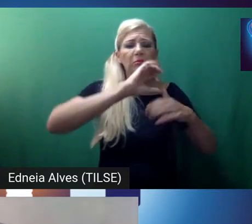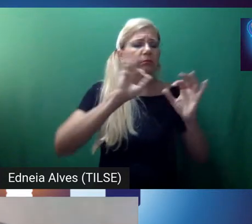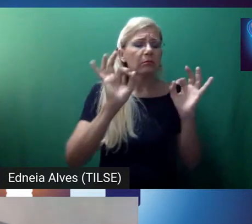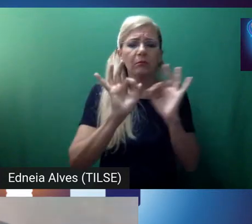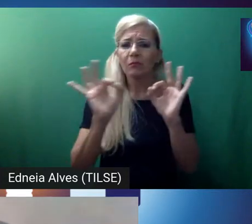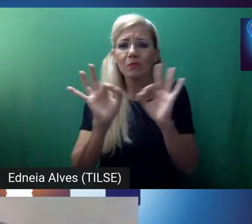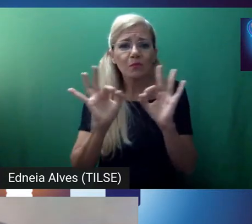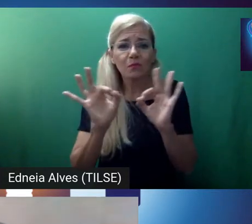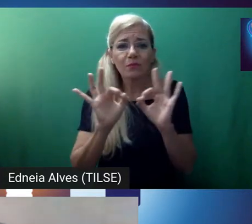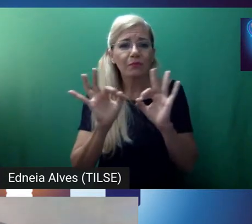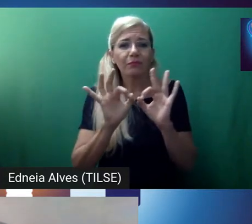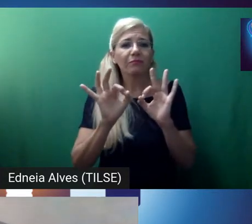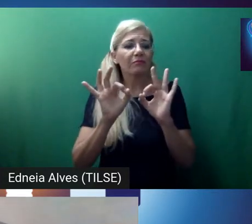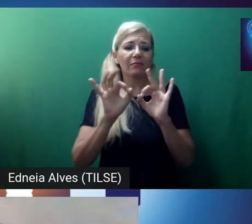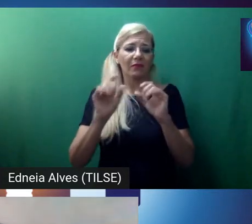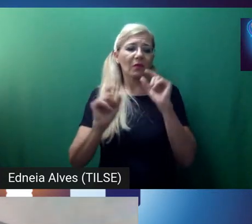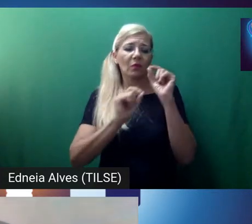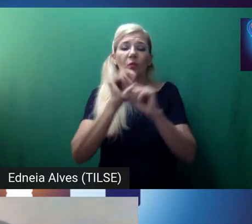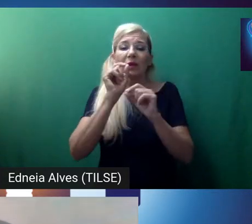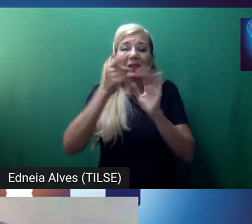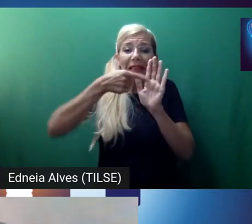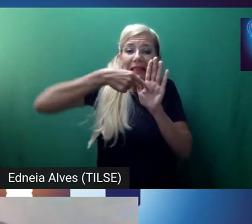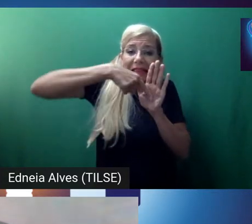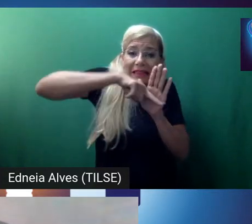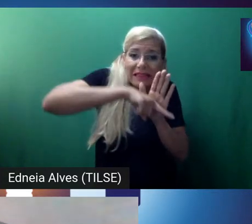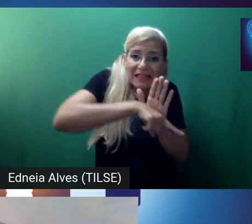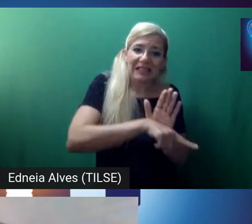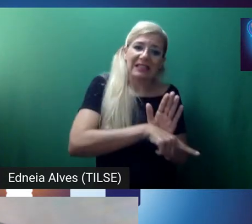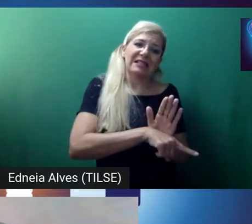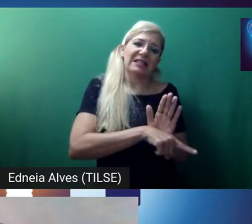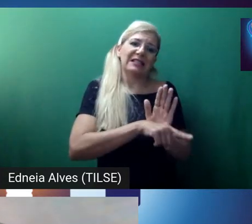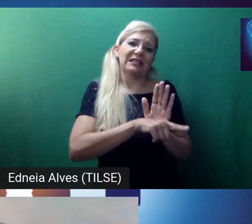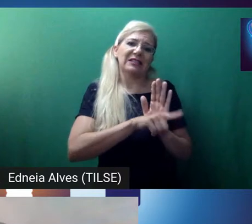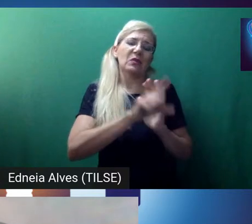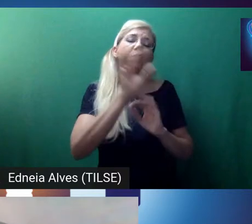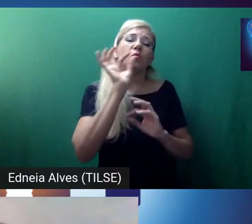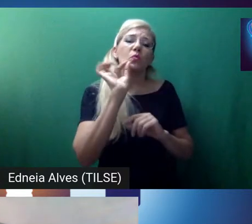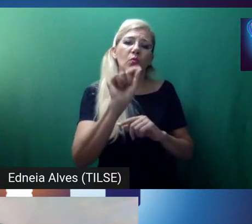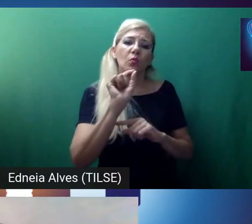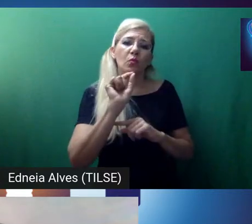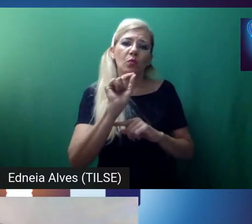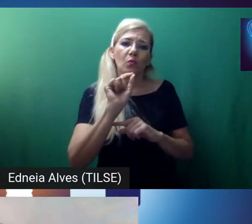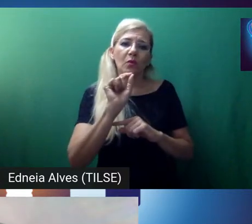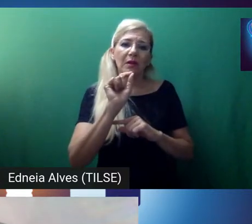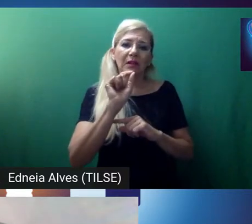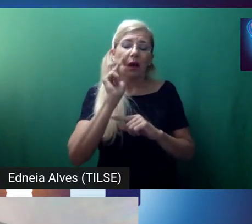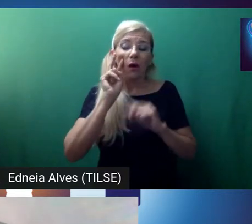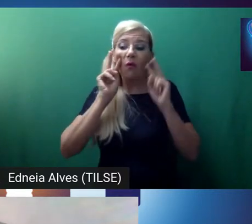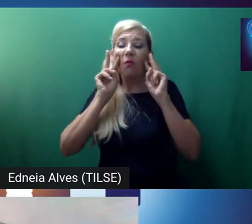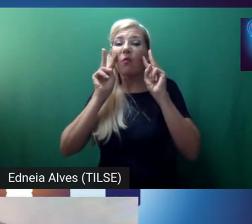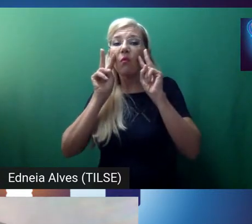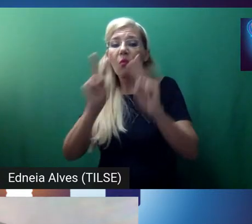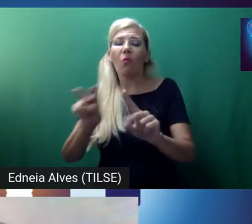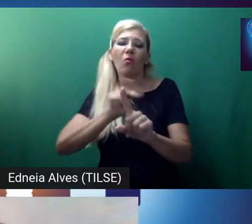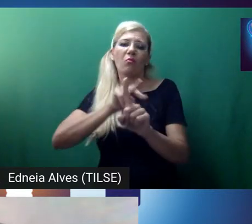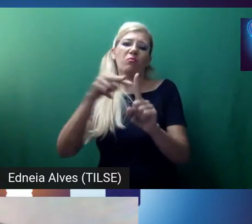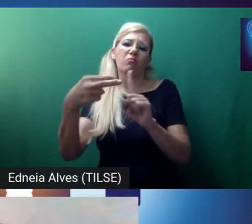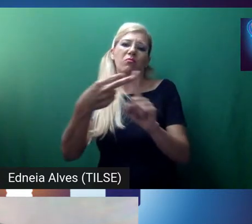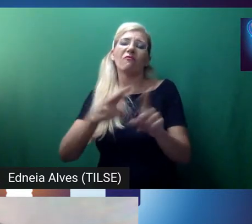is much deeper than just looking at representation. It really is